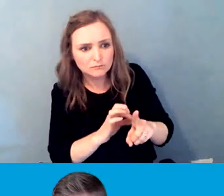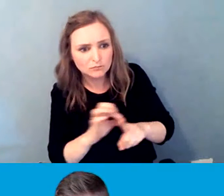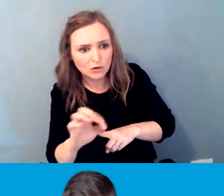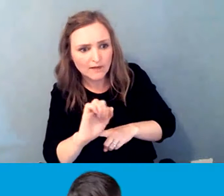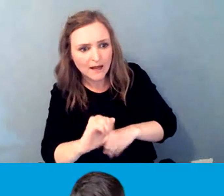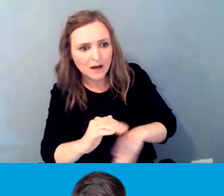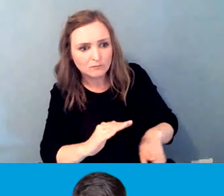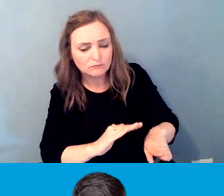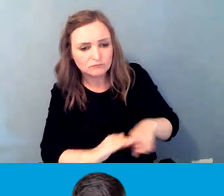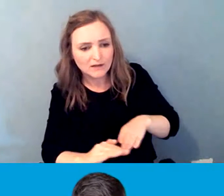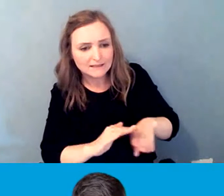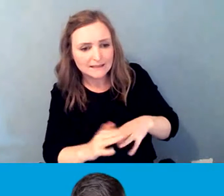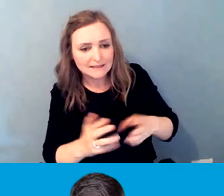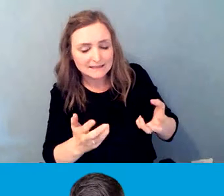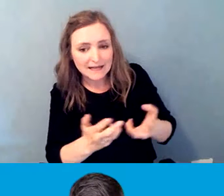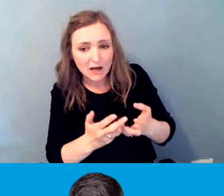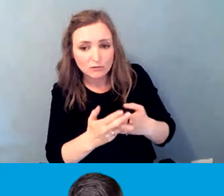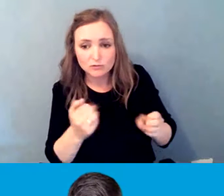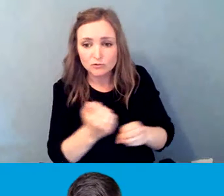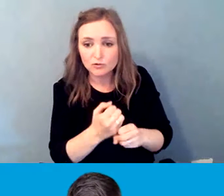have got the